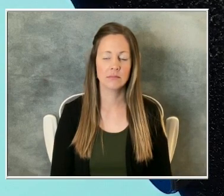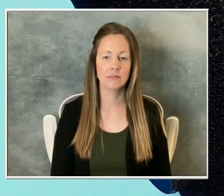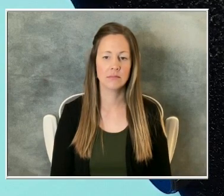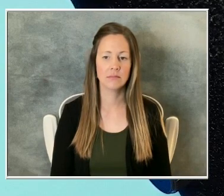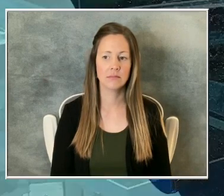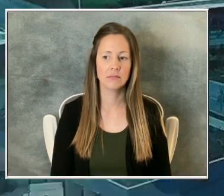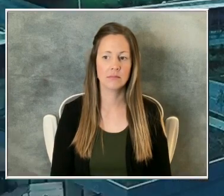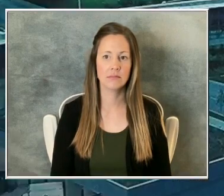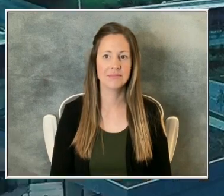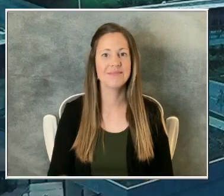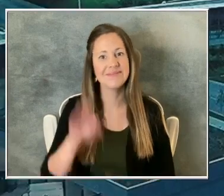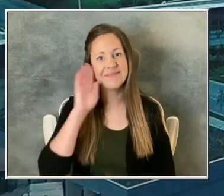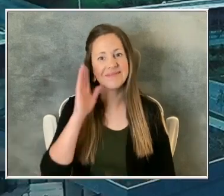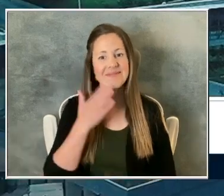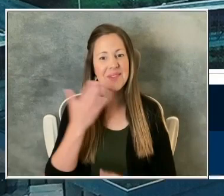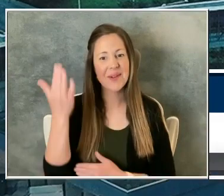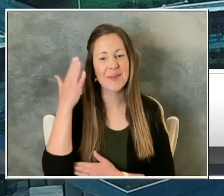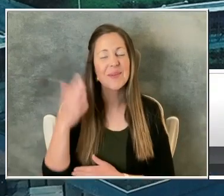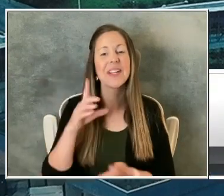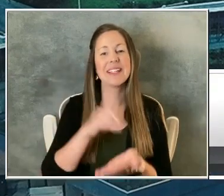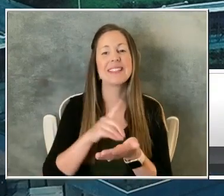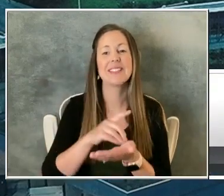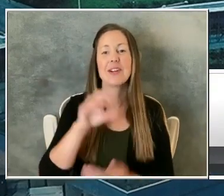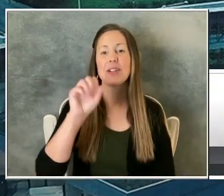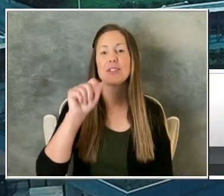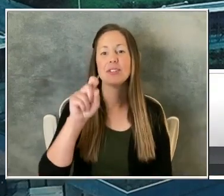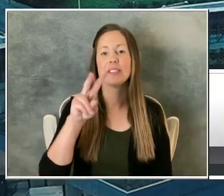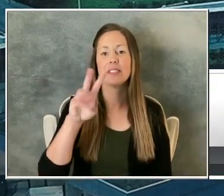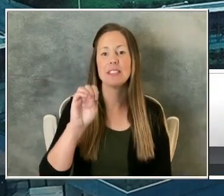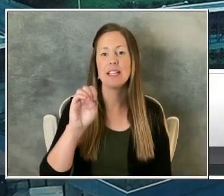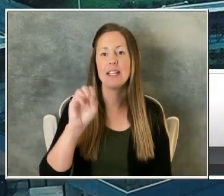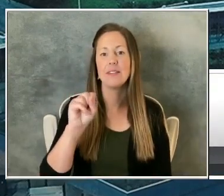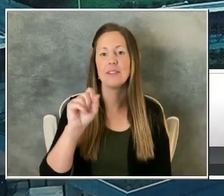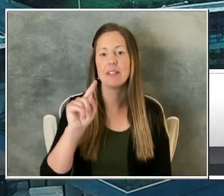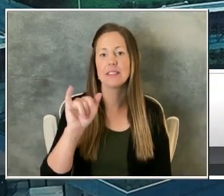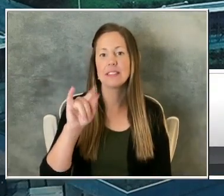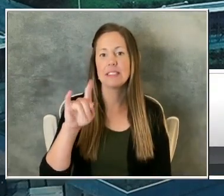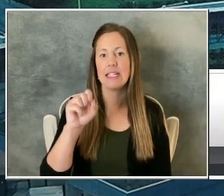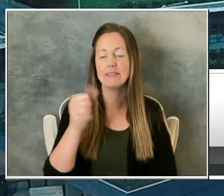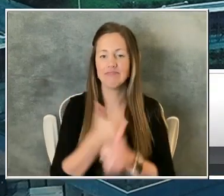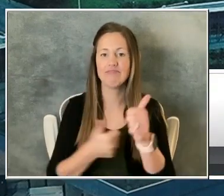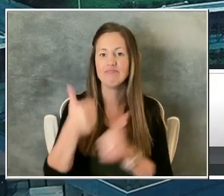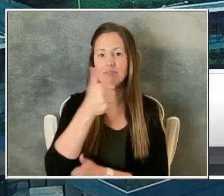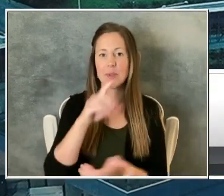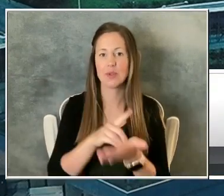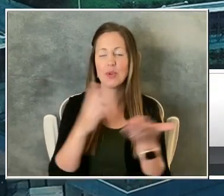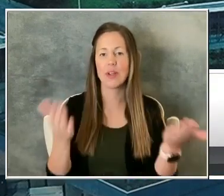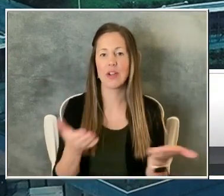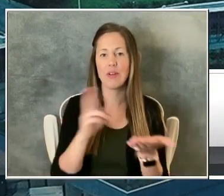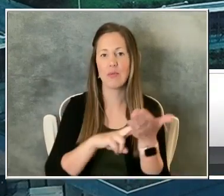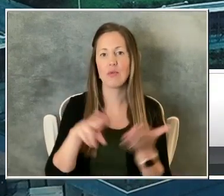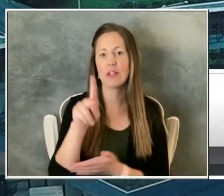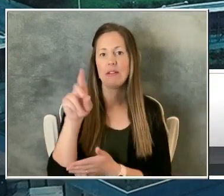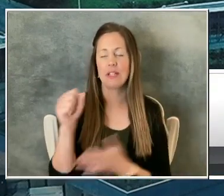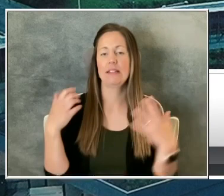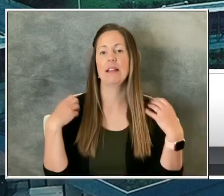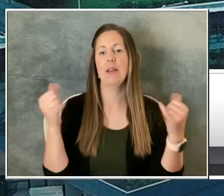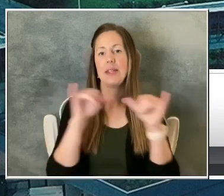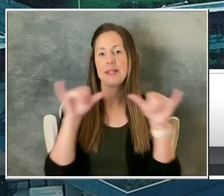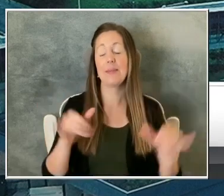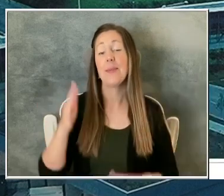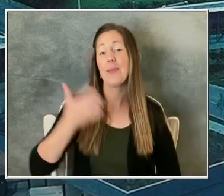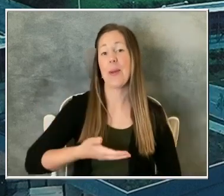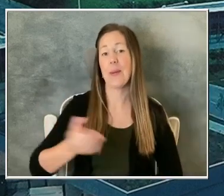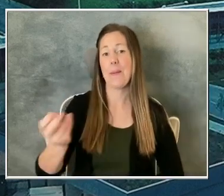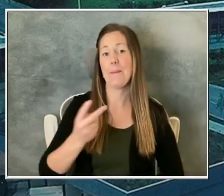Hey, good morning. I'm Dr. Steve Stites, Chief Medical Officer here at the University of Kansas Health System. Welcome back to Open Mics with Dr. Stites. We've got a